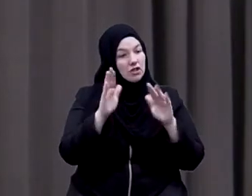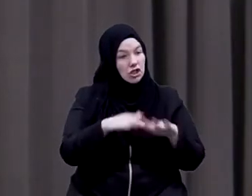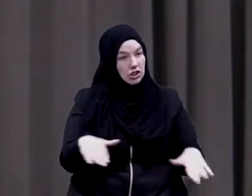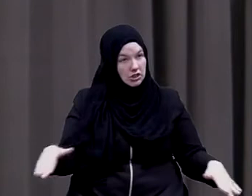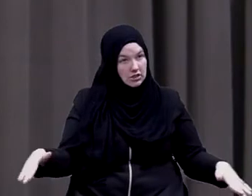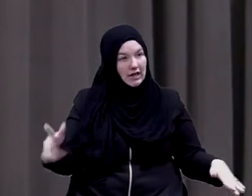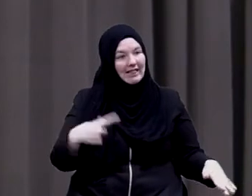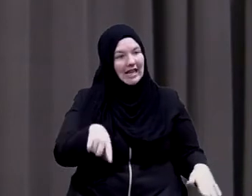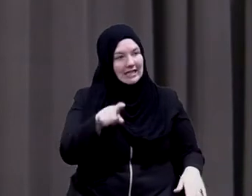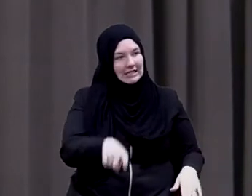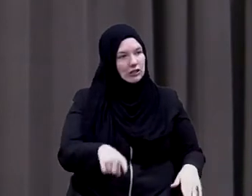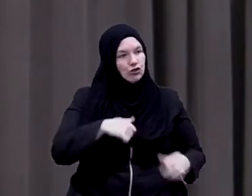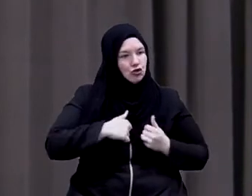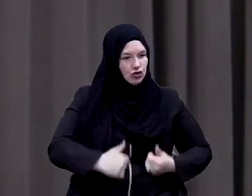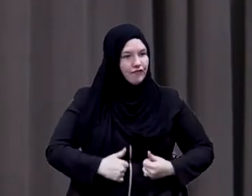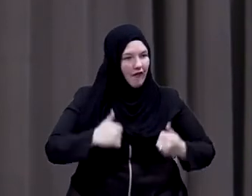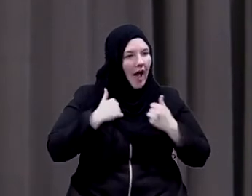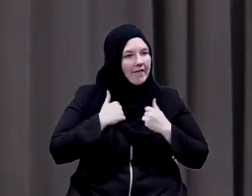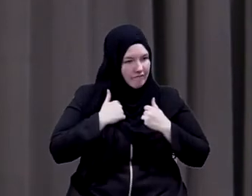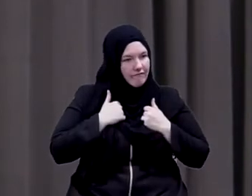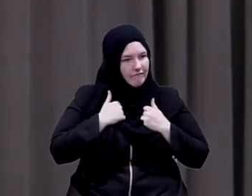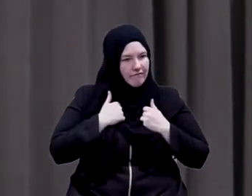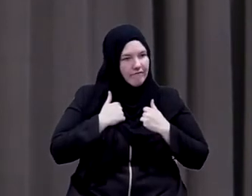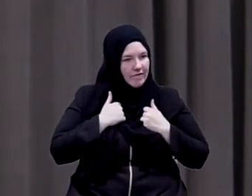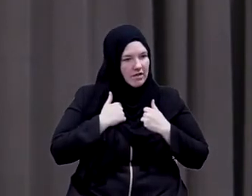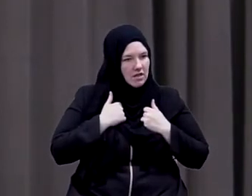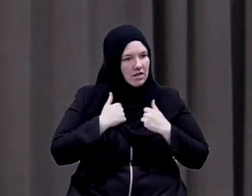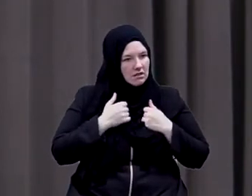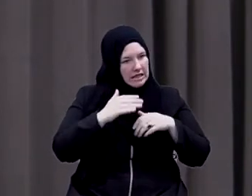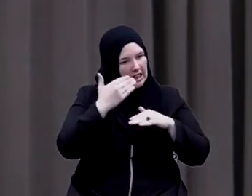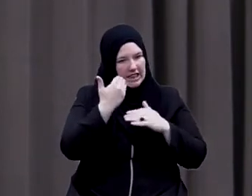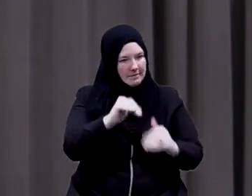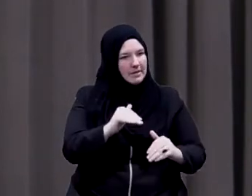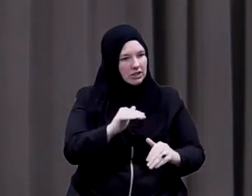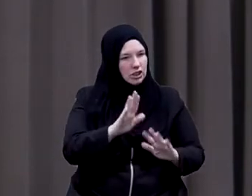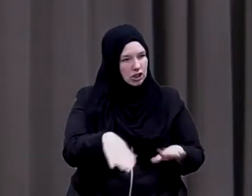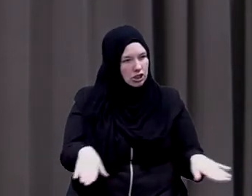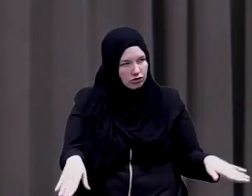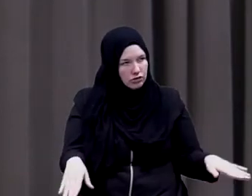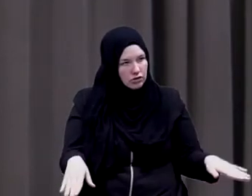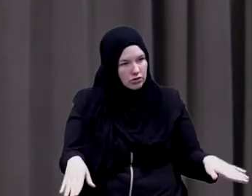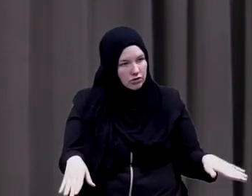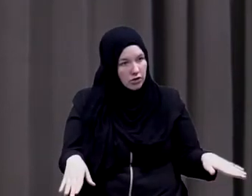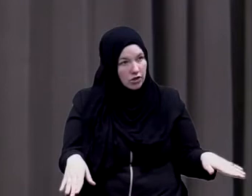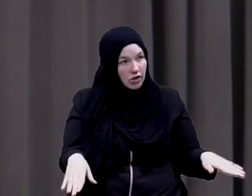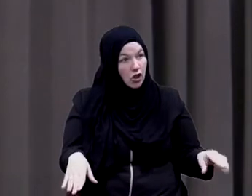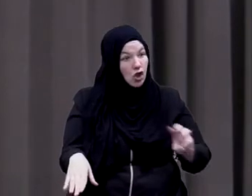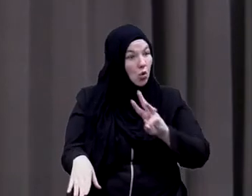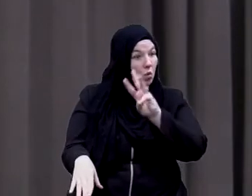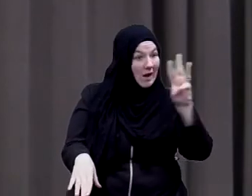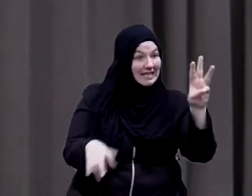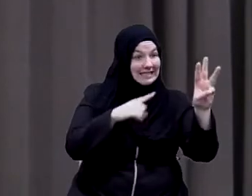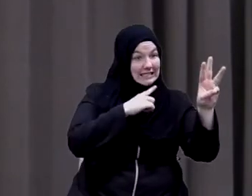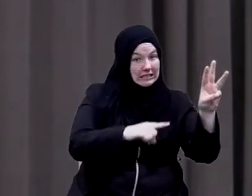even that they need to survive as a generation. The West is threatened.